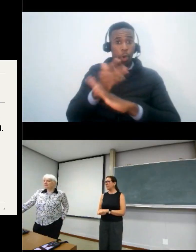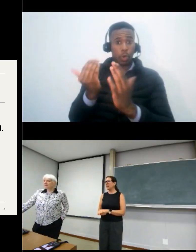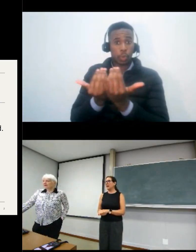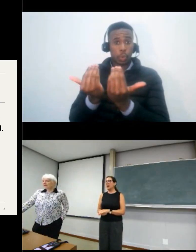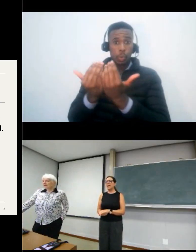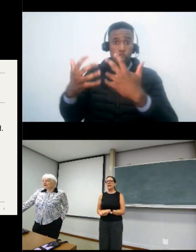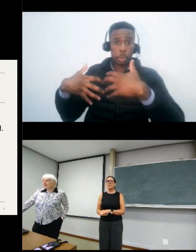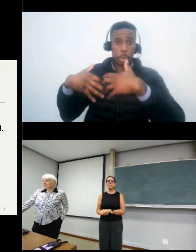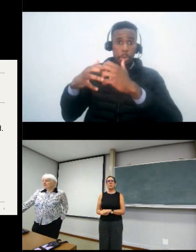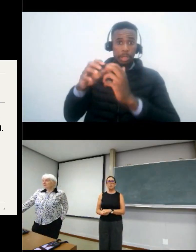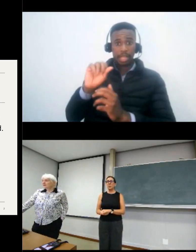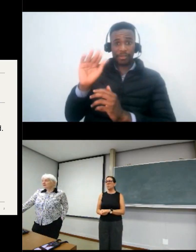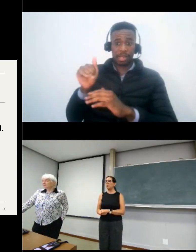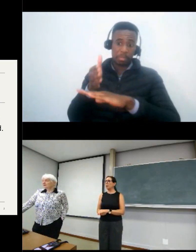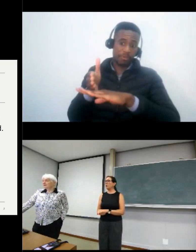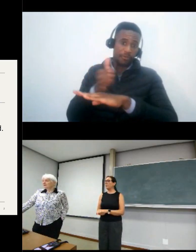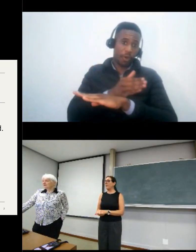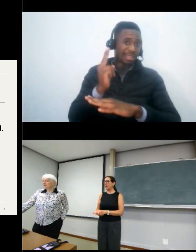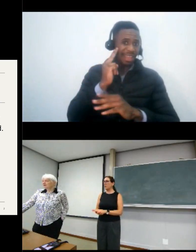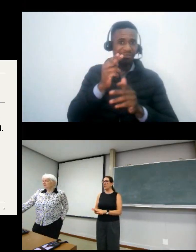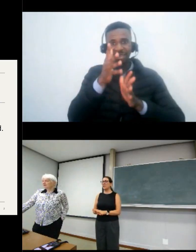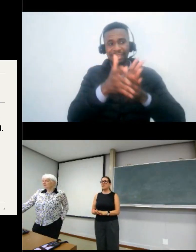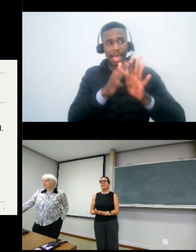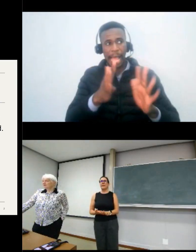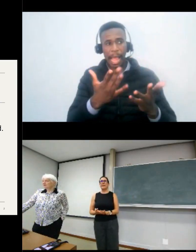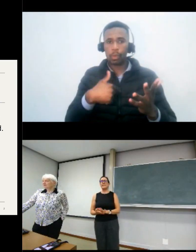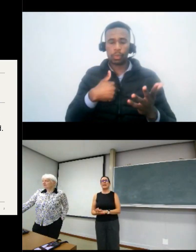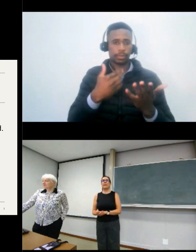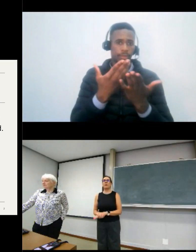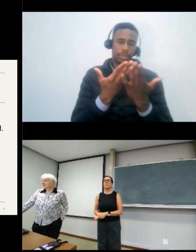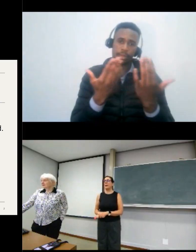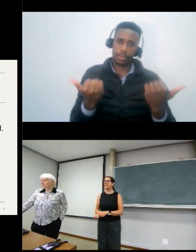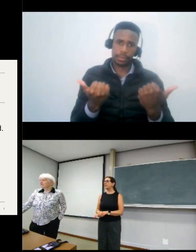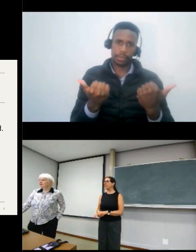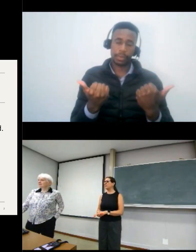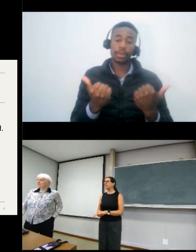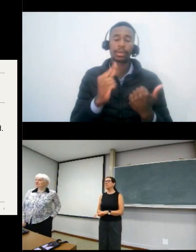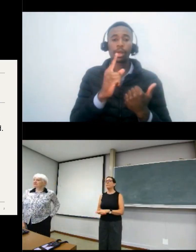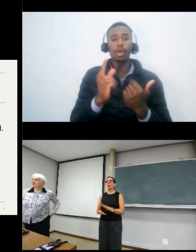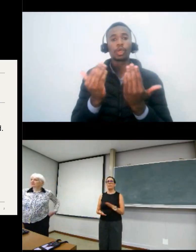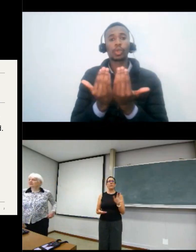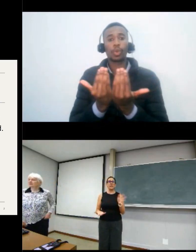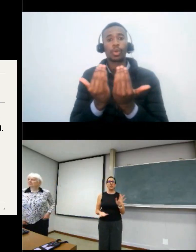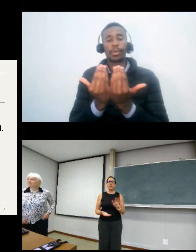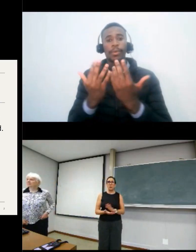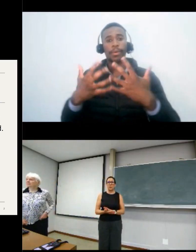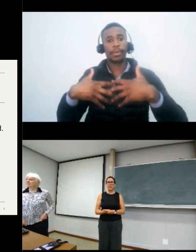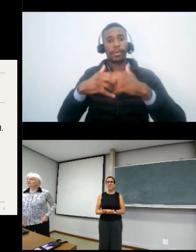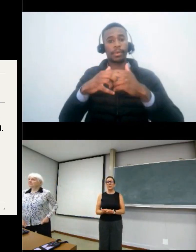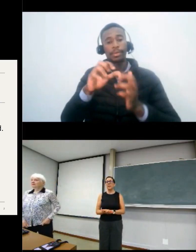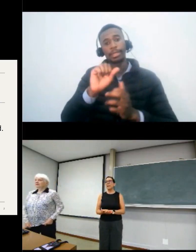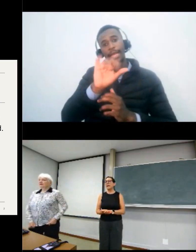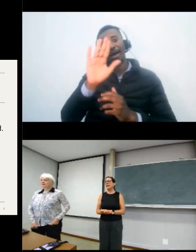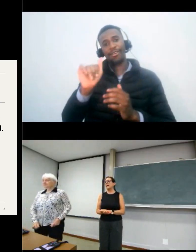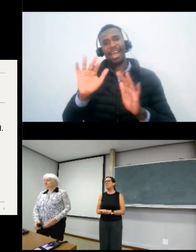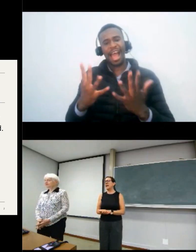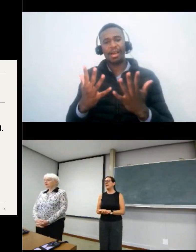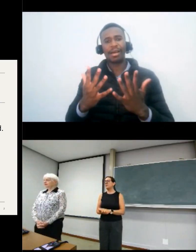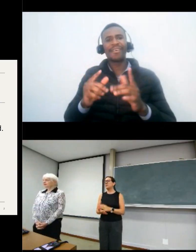documented. Schools were founded in South Africa by different foreign religious